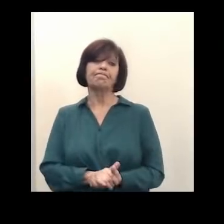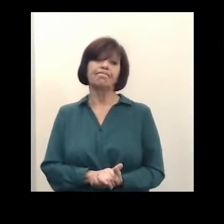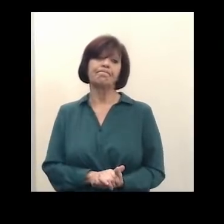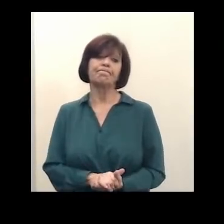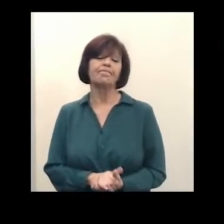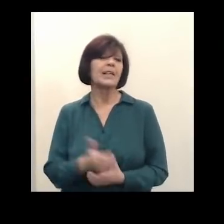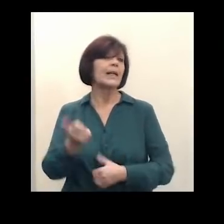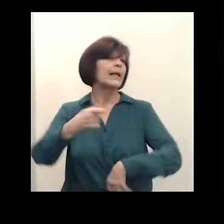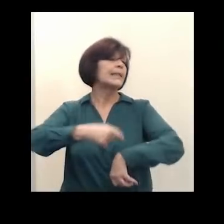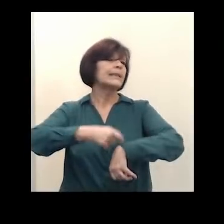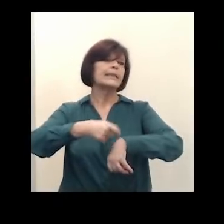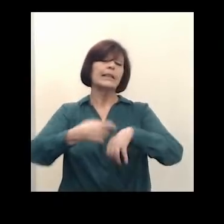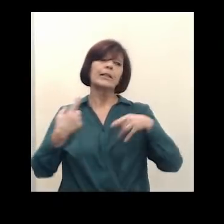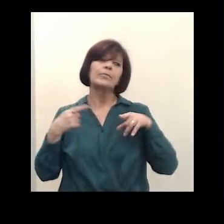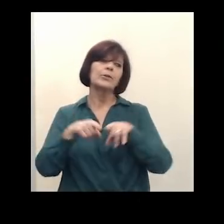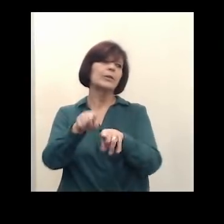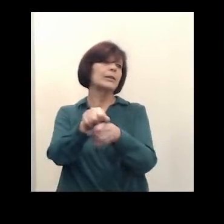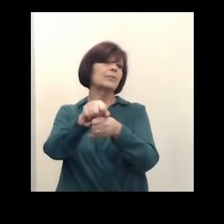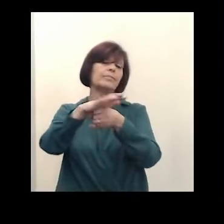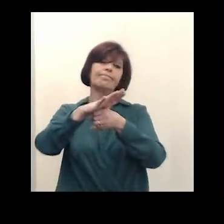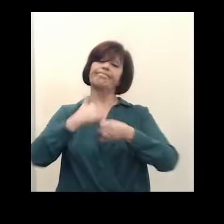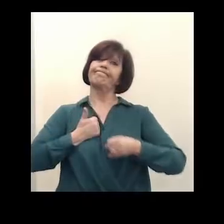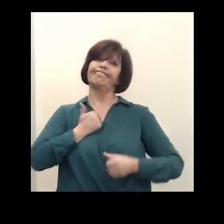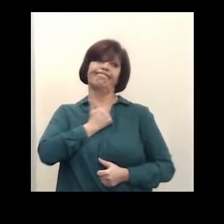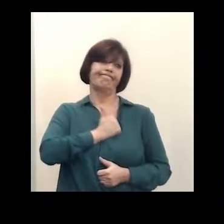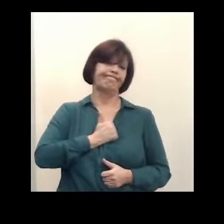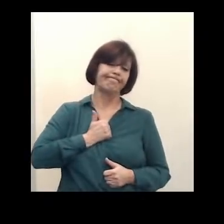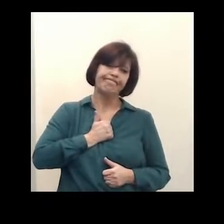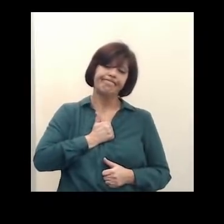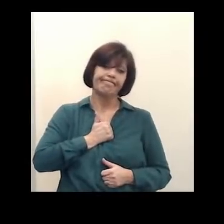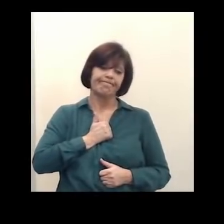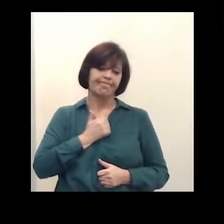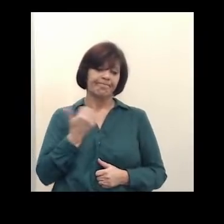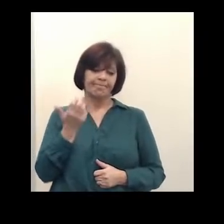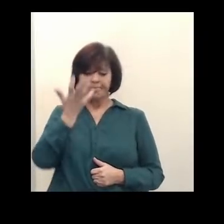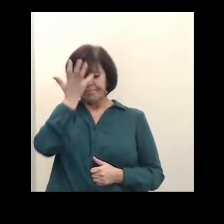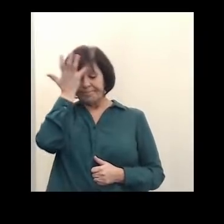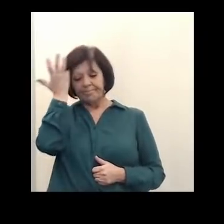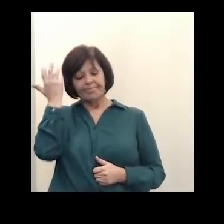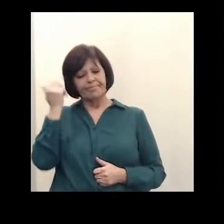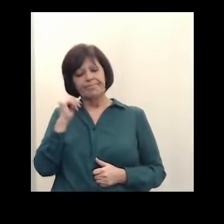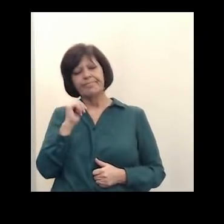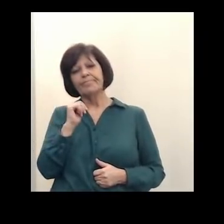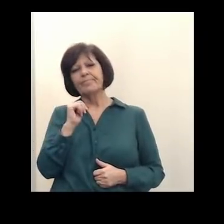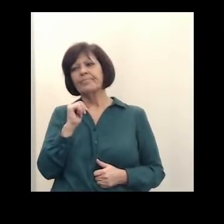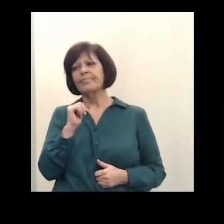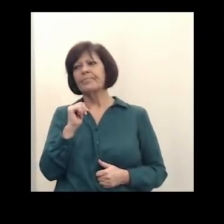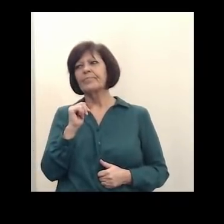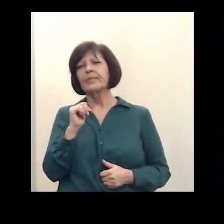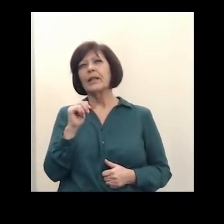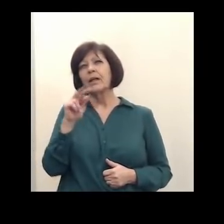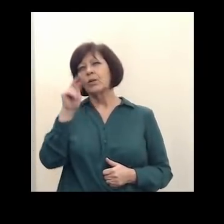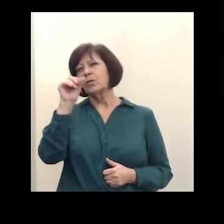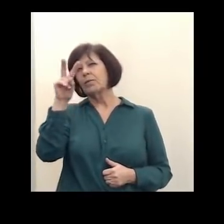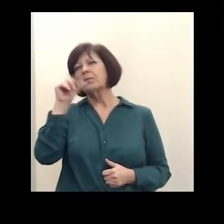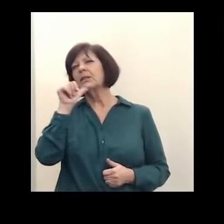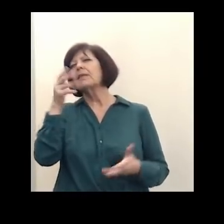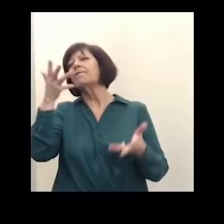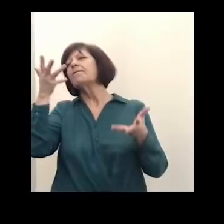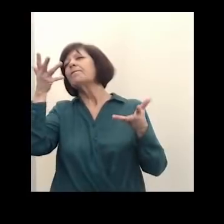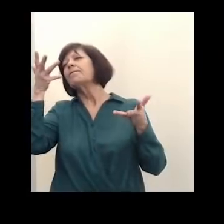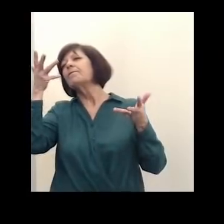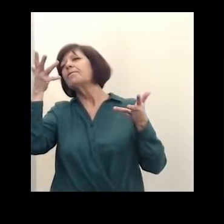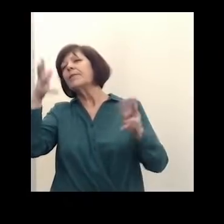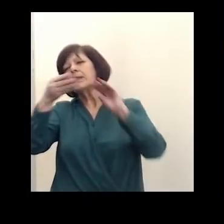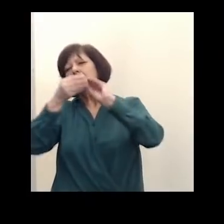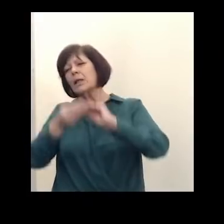pandemic. We have just about not totally closed November yet, but we did not see